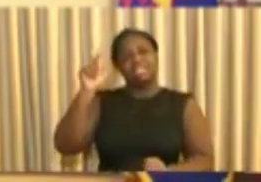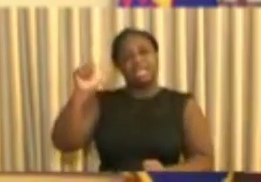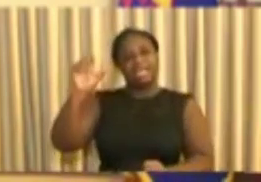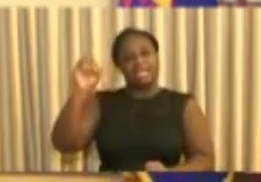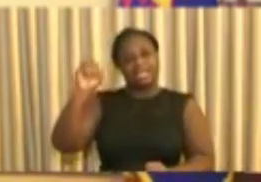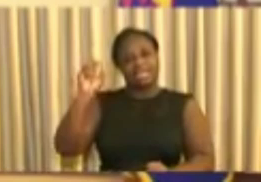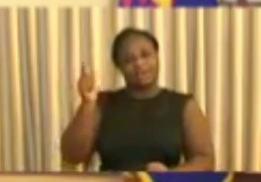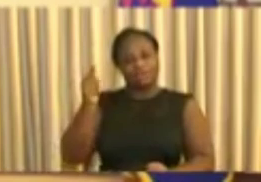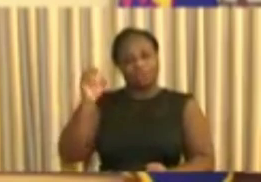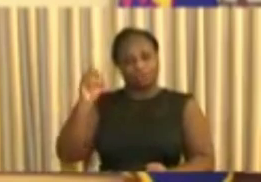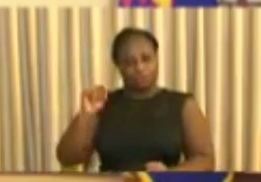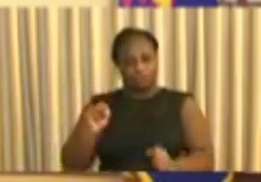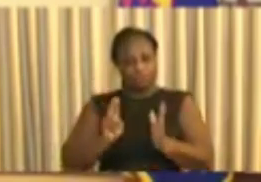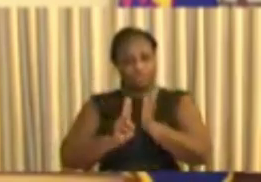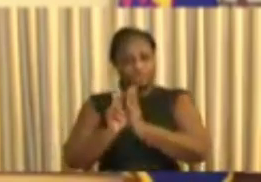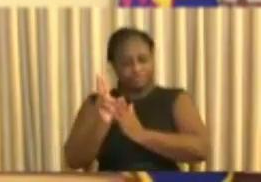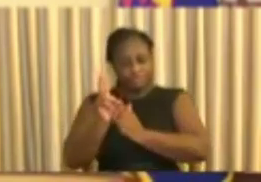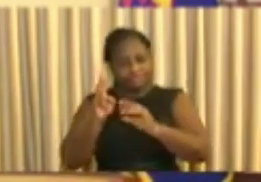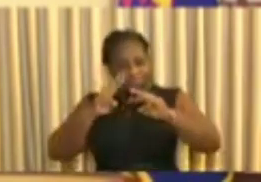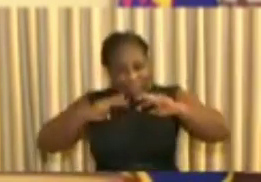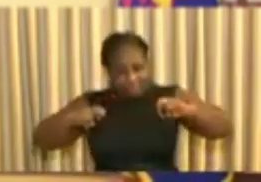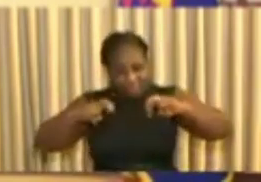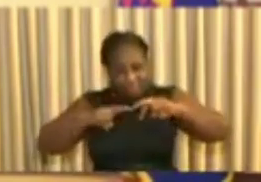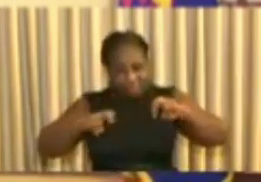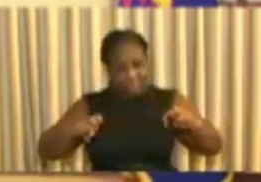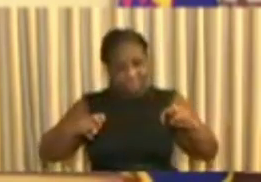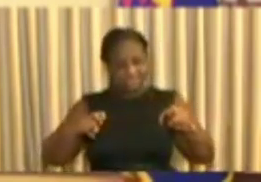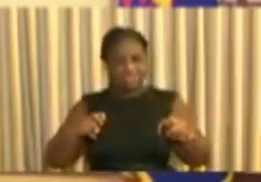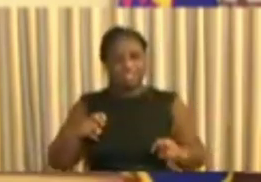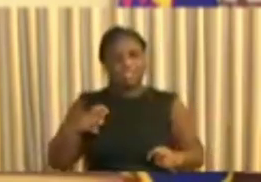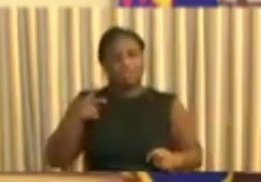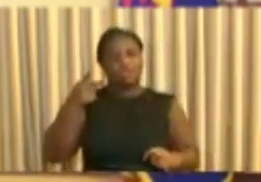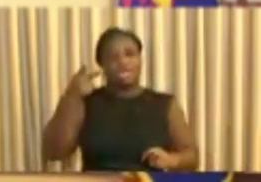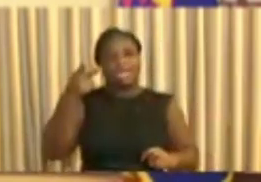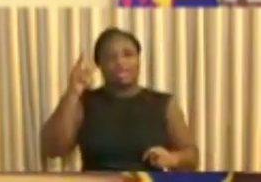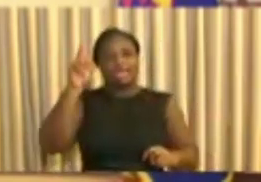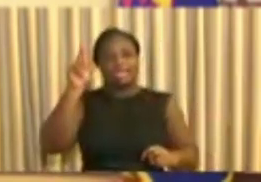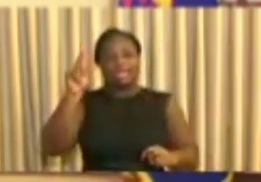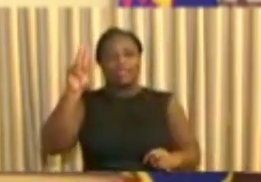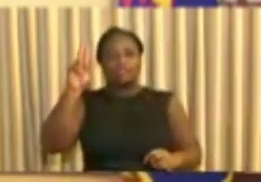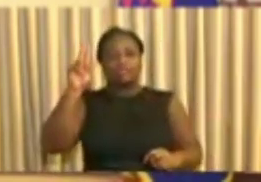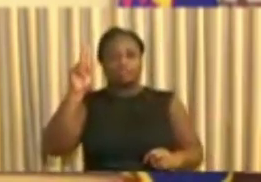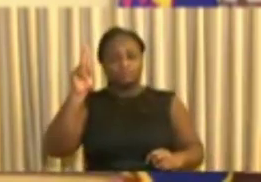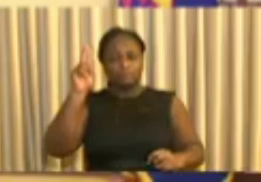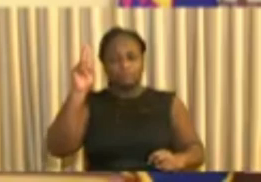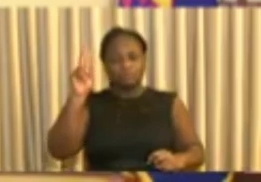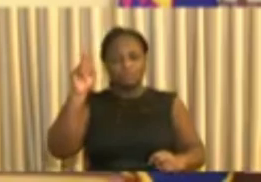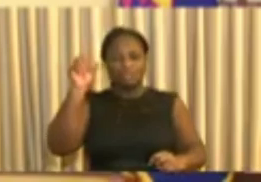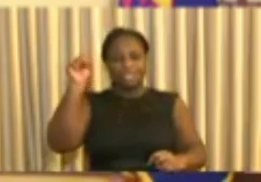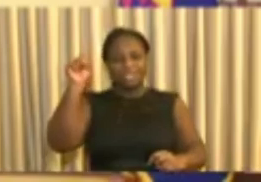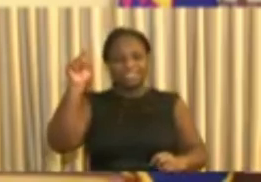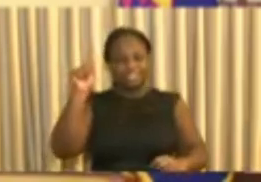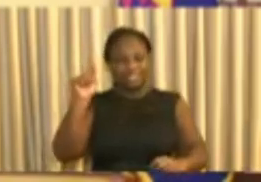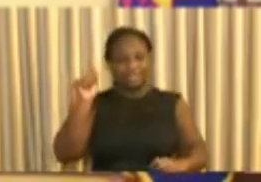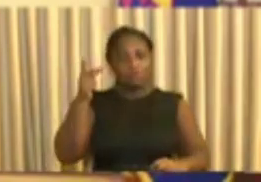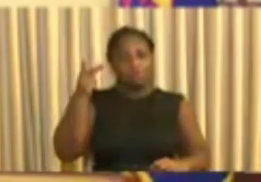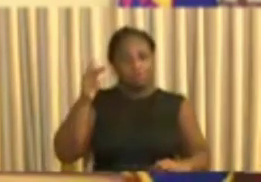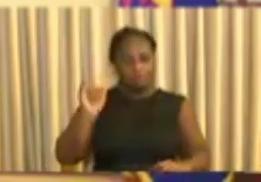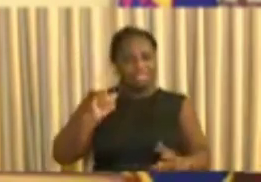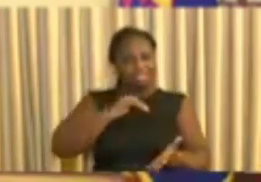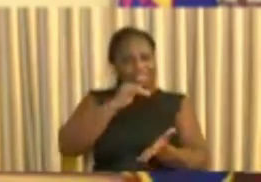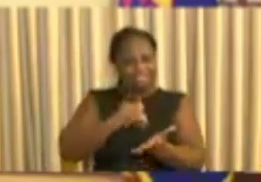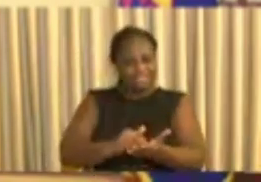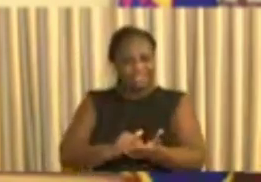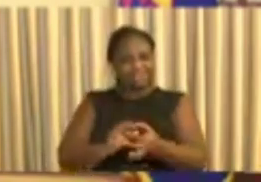Memorial Institute for Medical Research, the Kwame Nkrumah University of Science and Technology's Kumasi